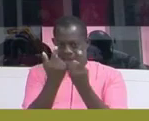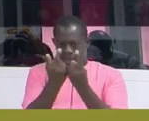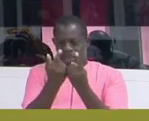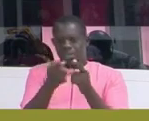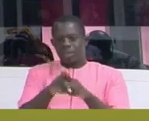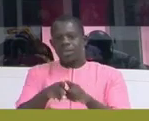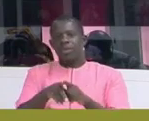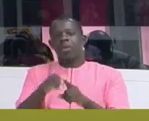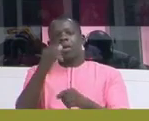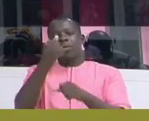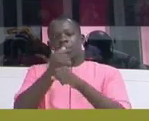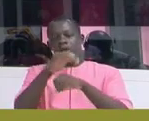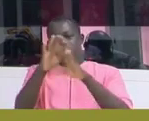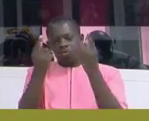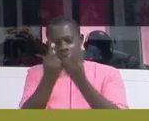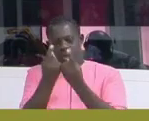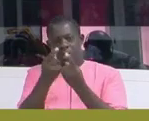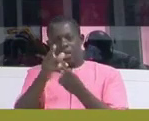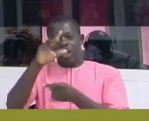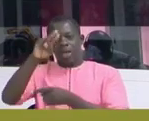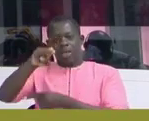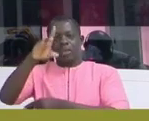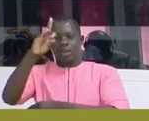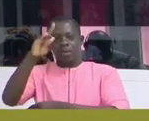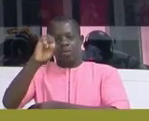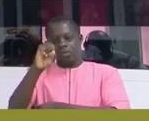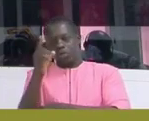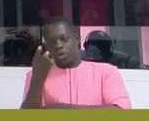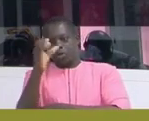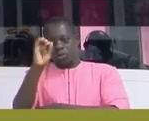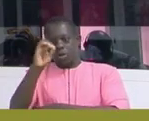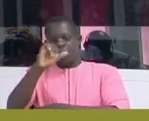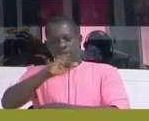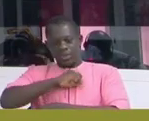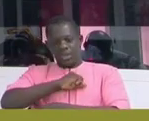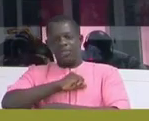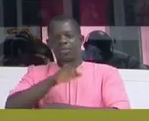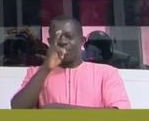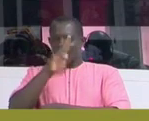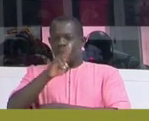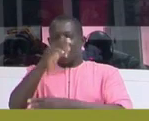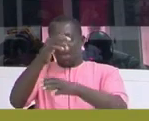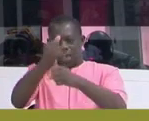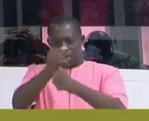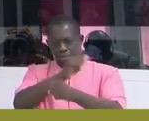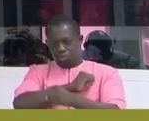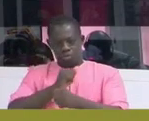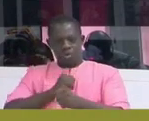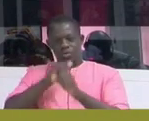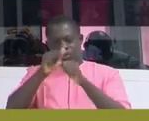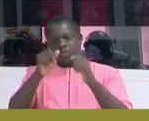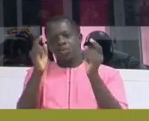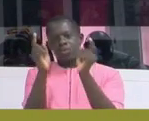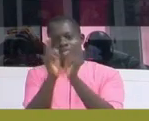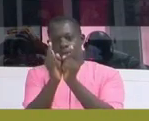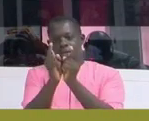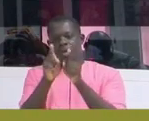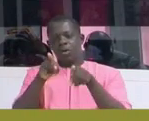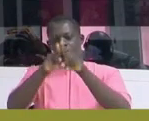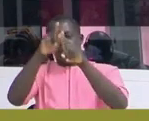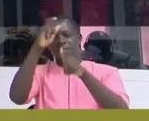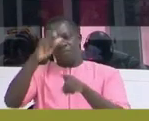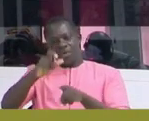3,000. But I can also attest to one trip. He paved the way for